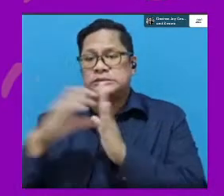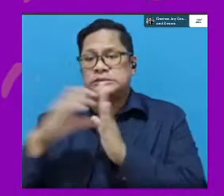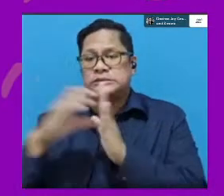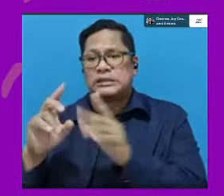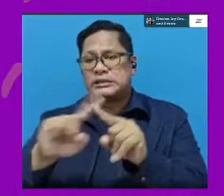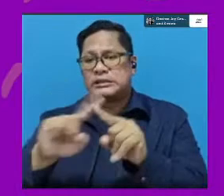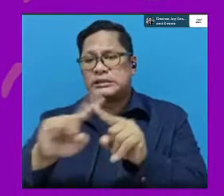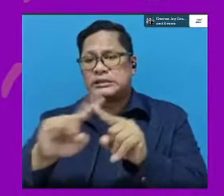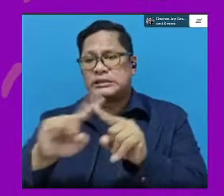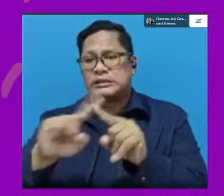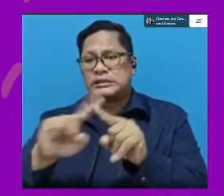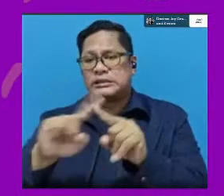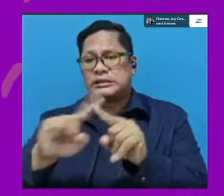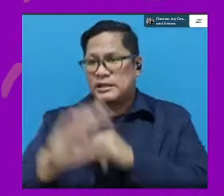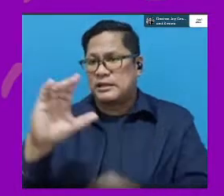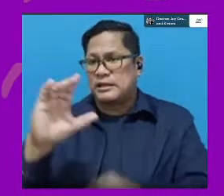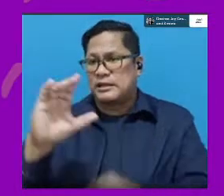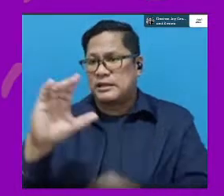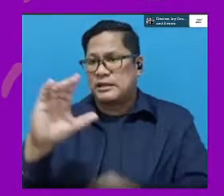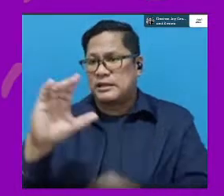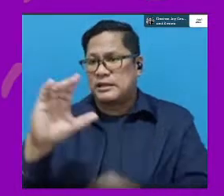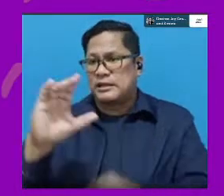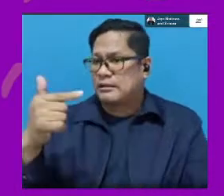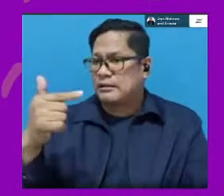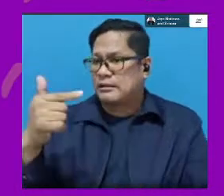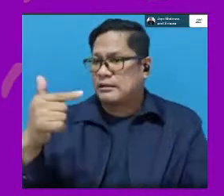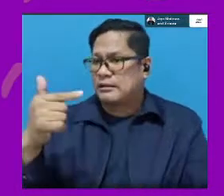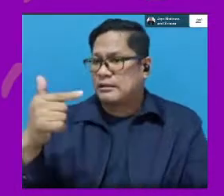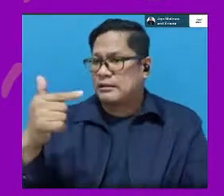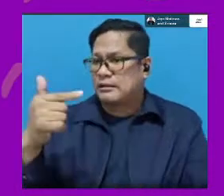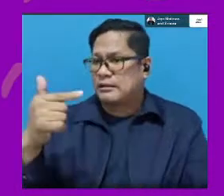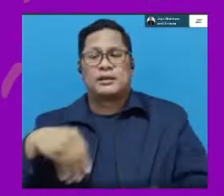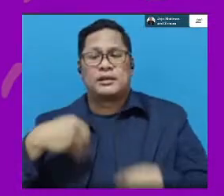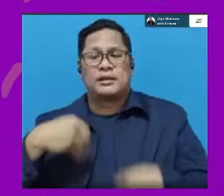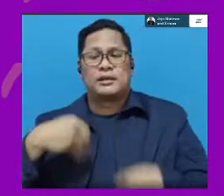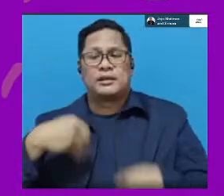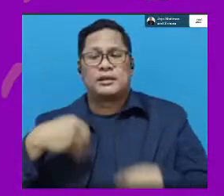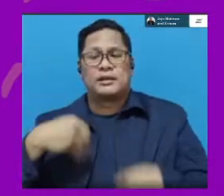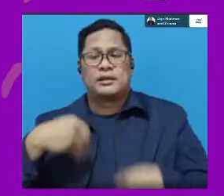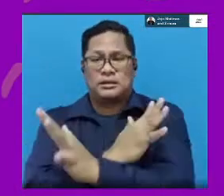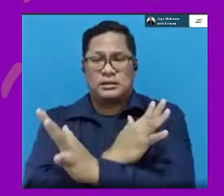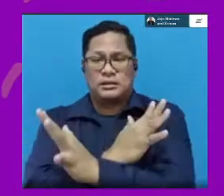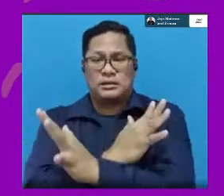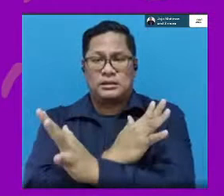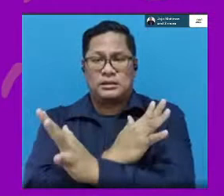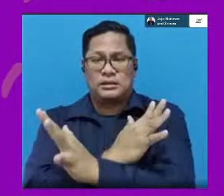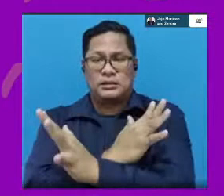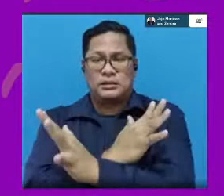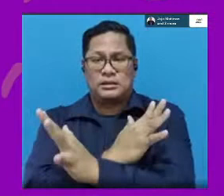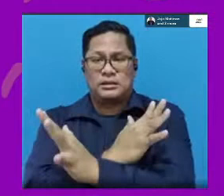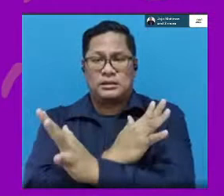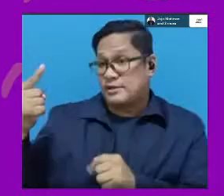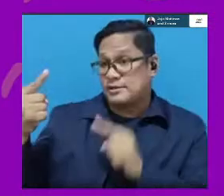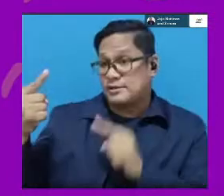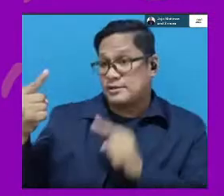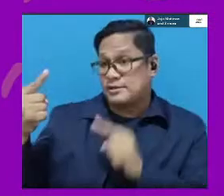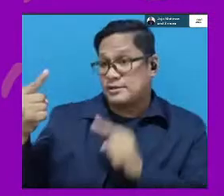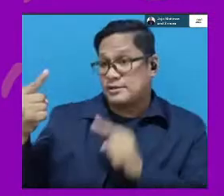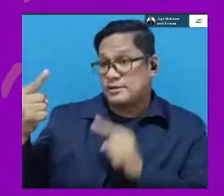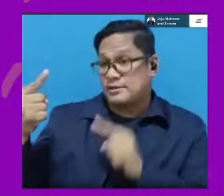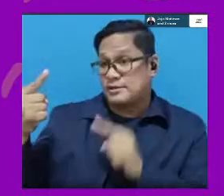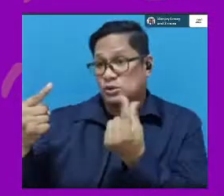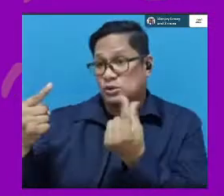in Caraga, we had to provide an alternative. So first, what we did was